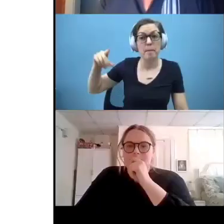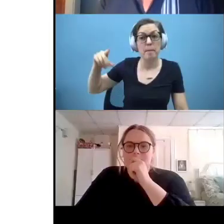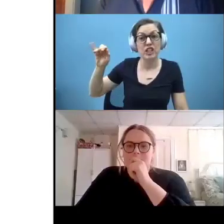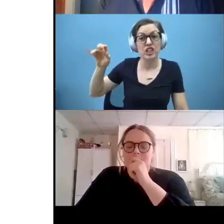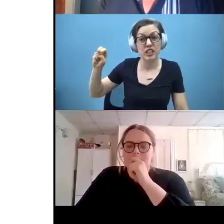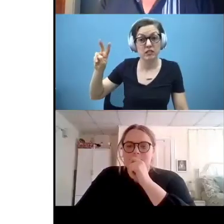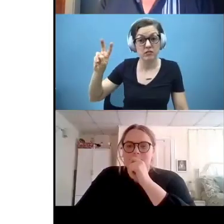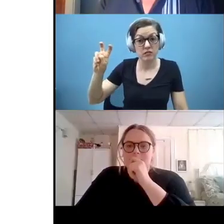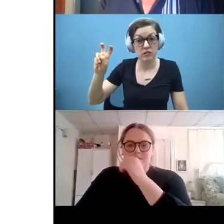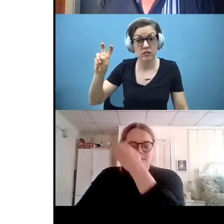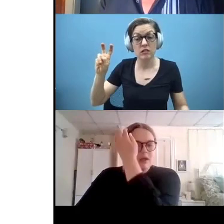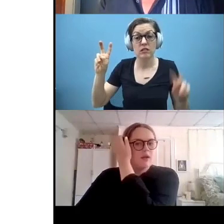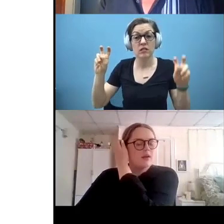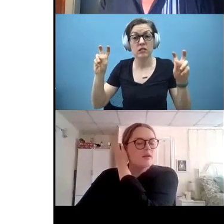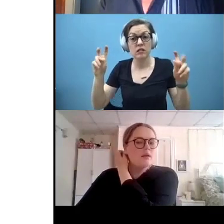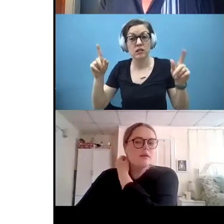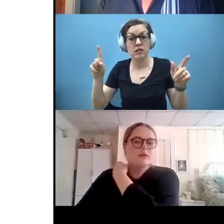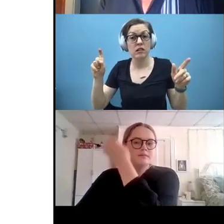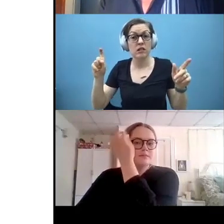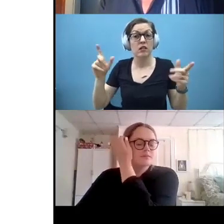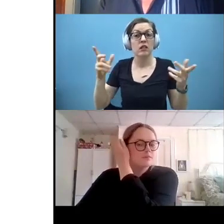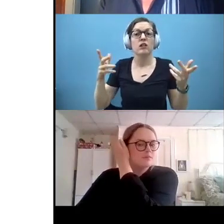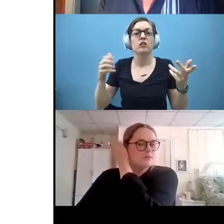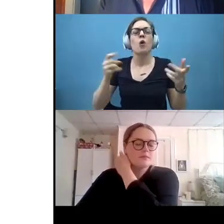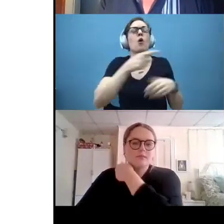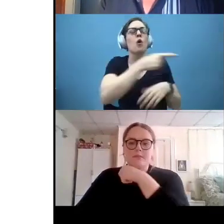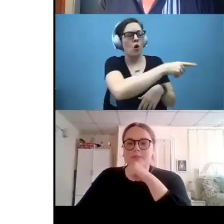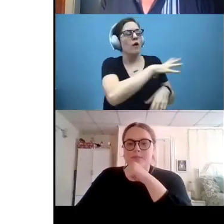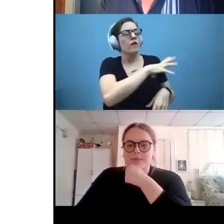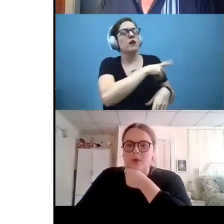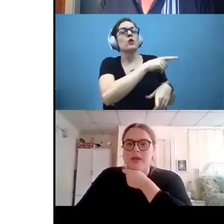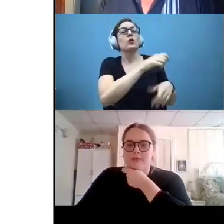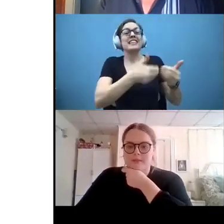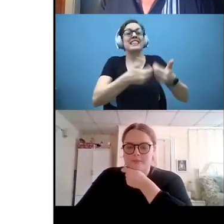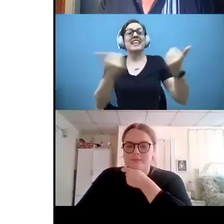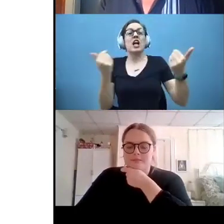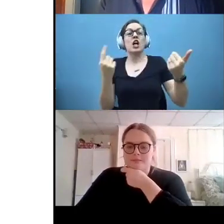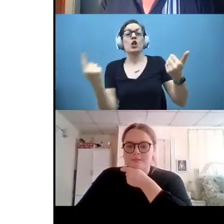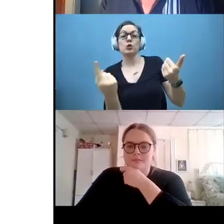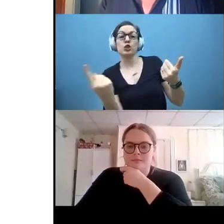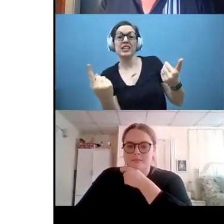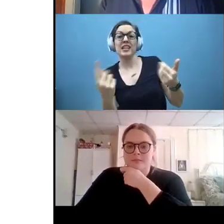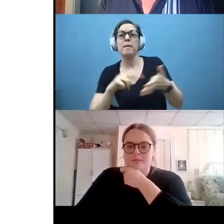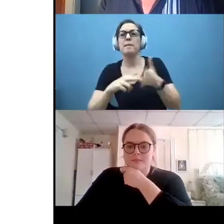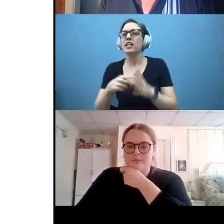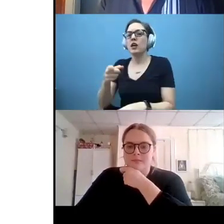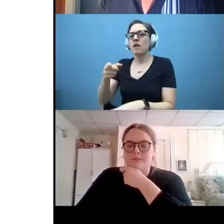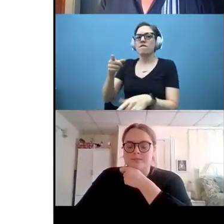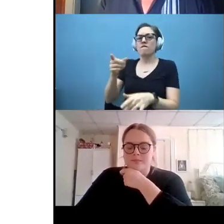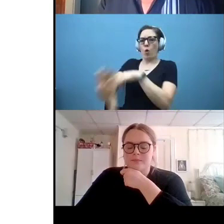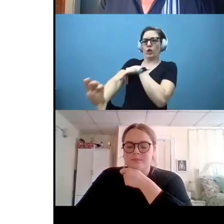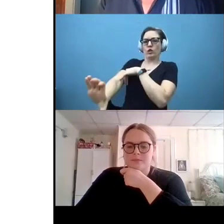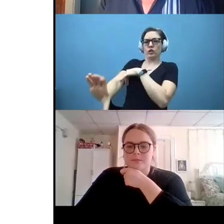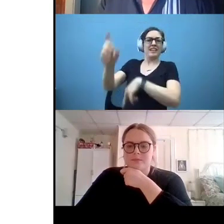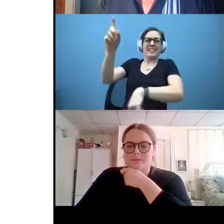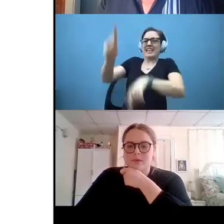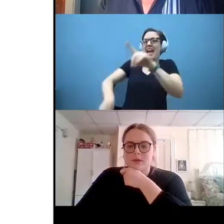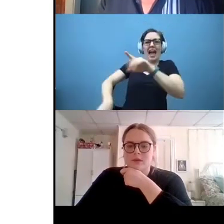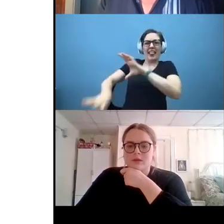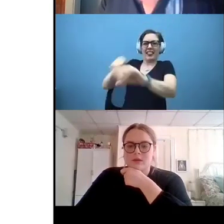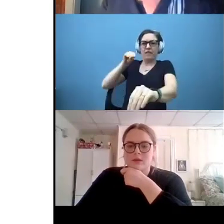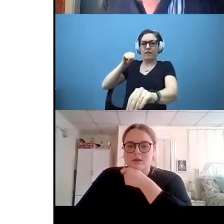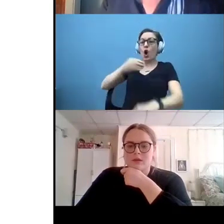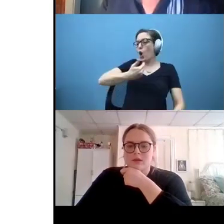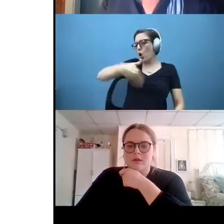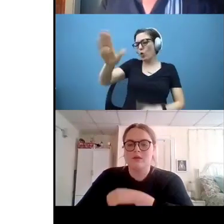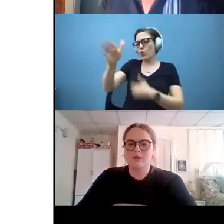what makes it a seclusion is that you can't leave. Right. It's not just go to your room. Mm-hmm. It's go to your room and the door